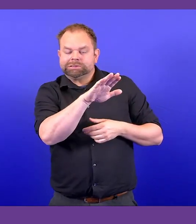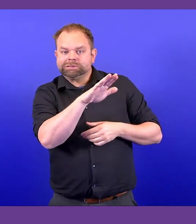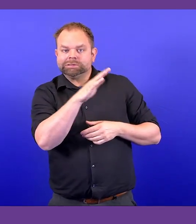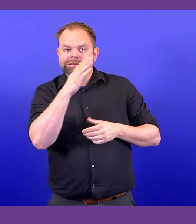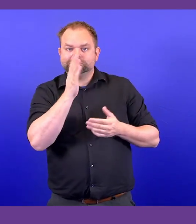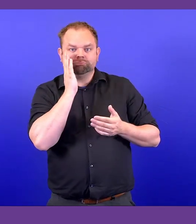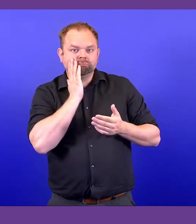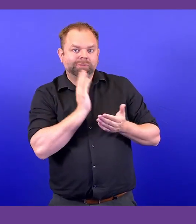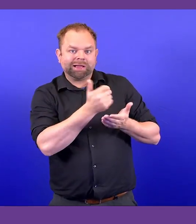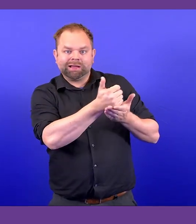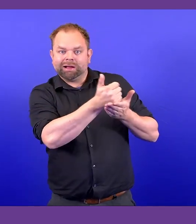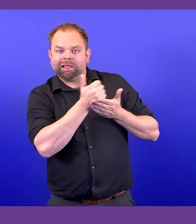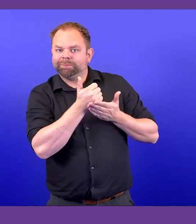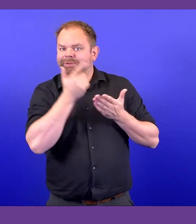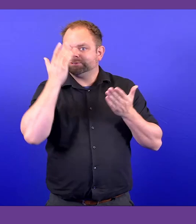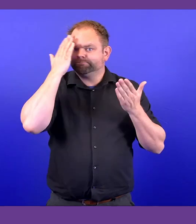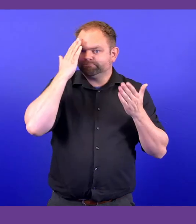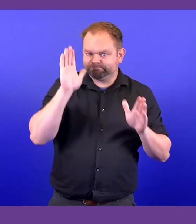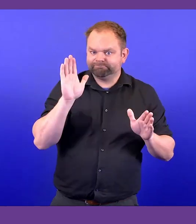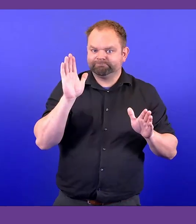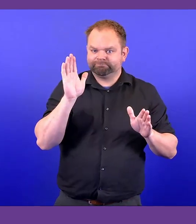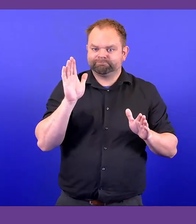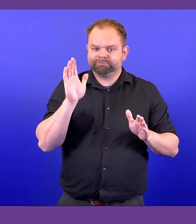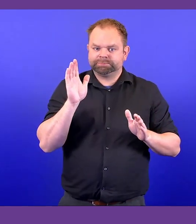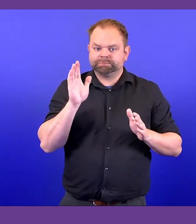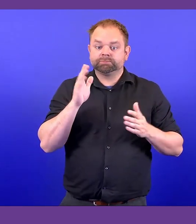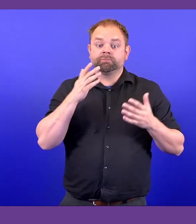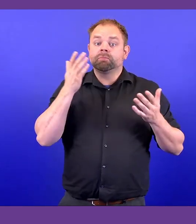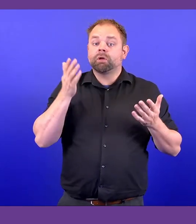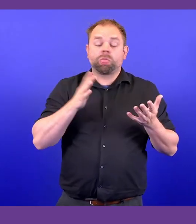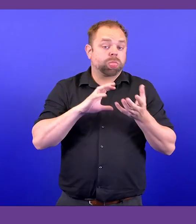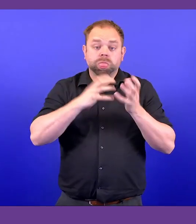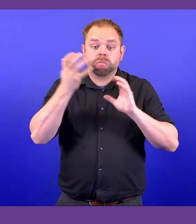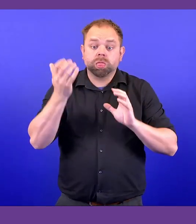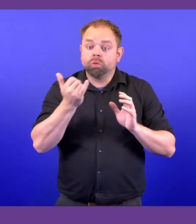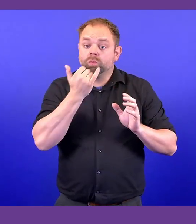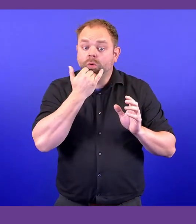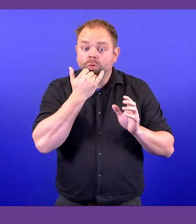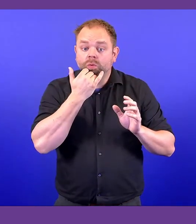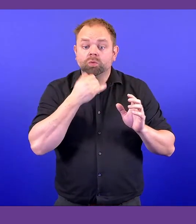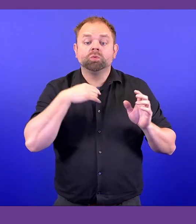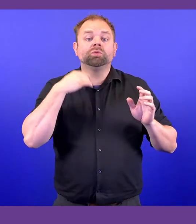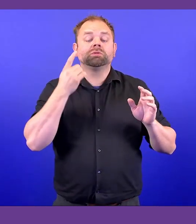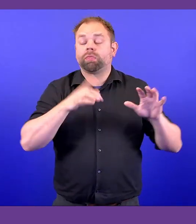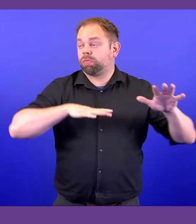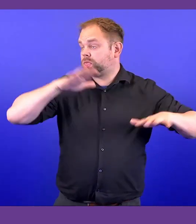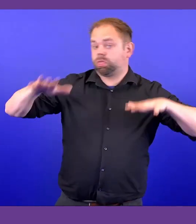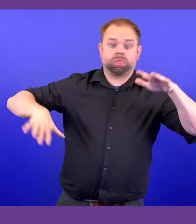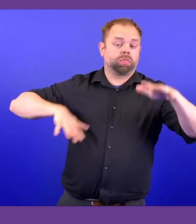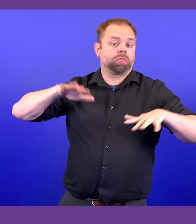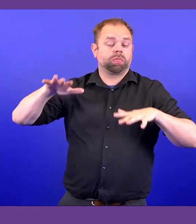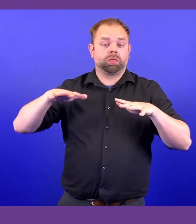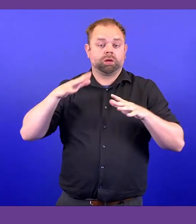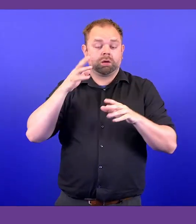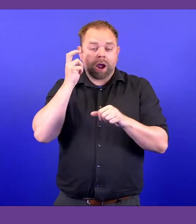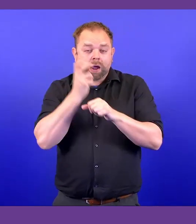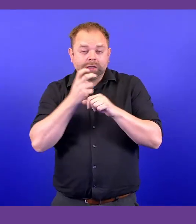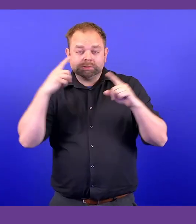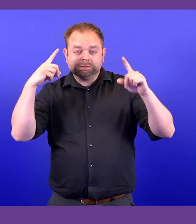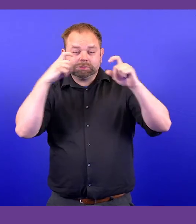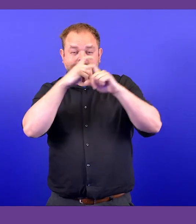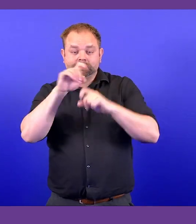It's even more difficult when they don't speak the language and when information is not easy to understand.